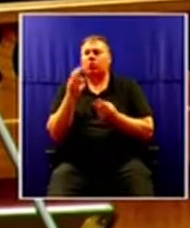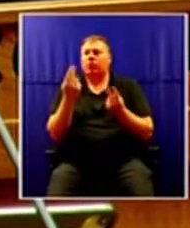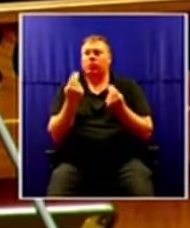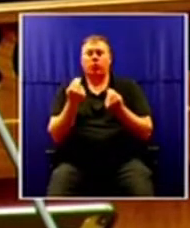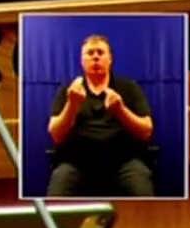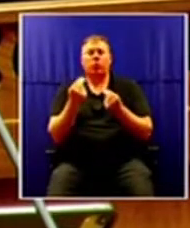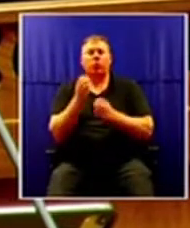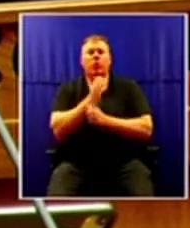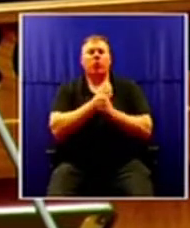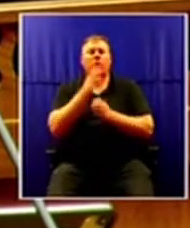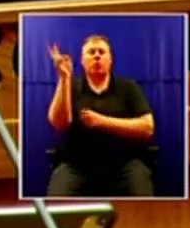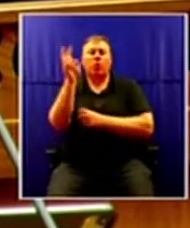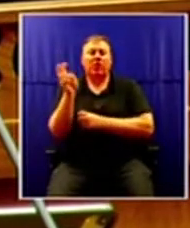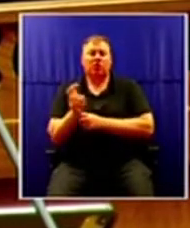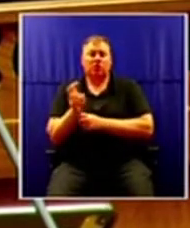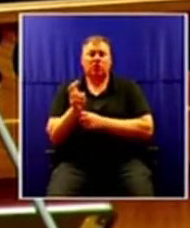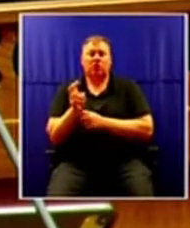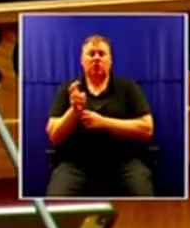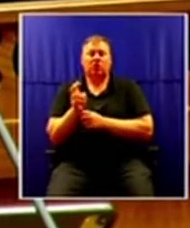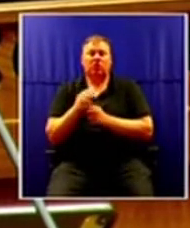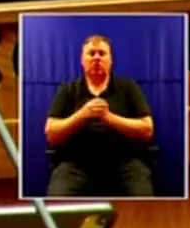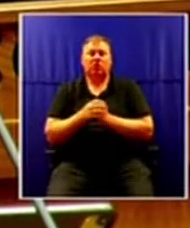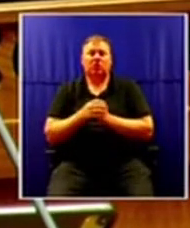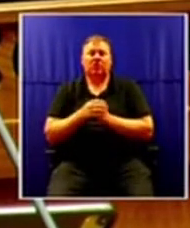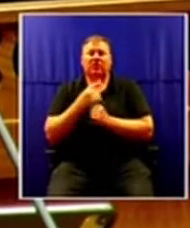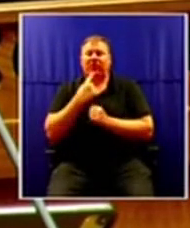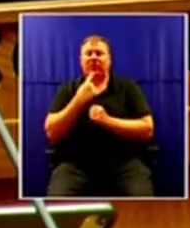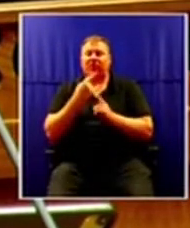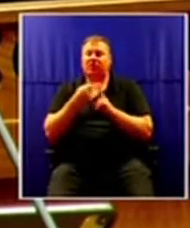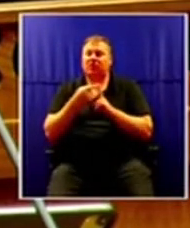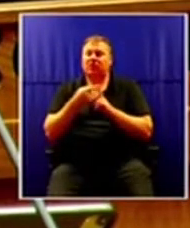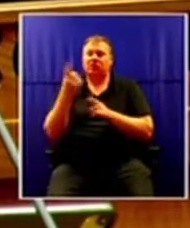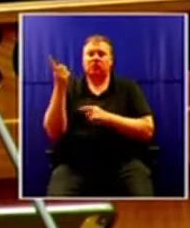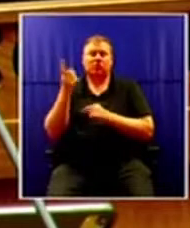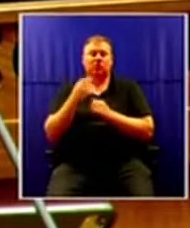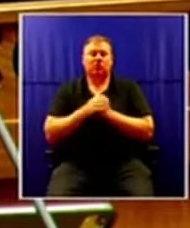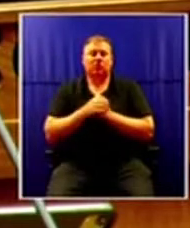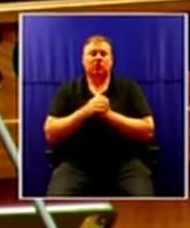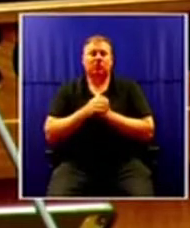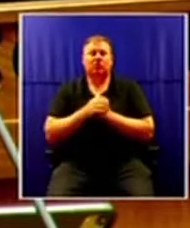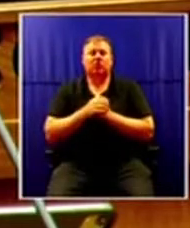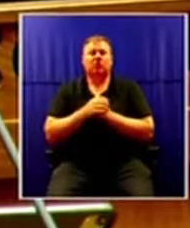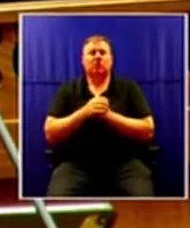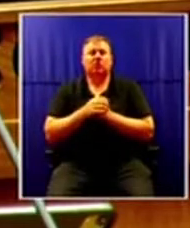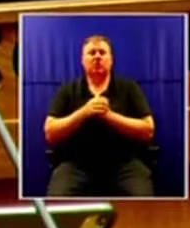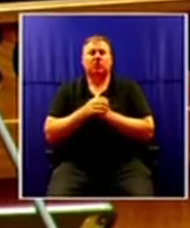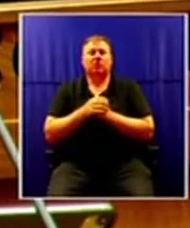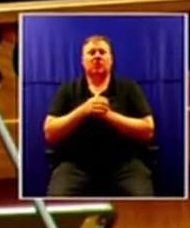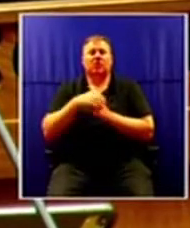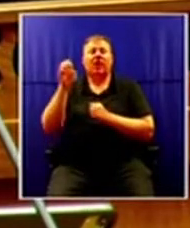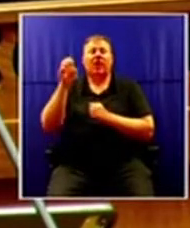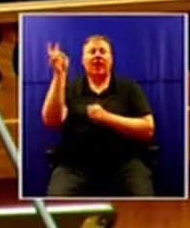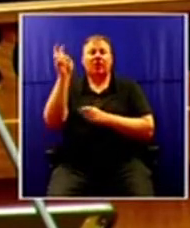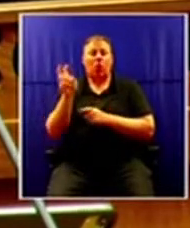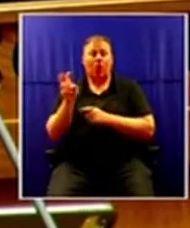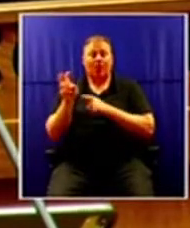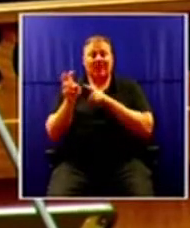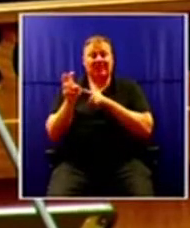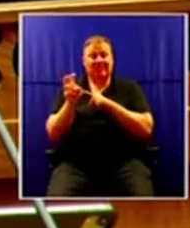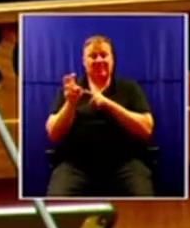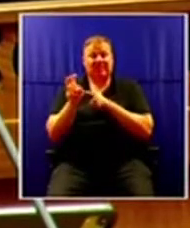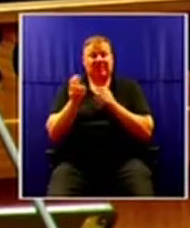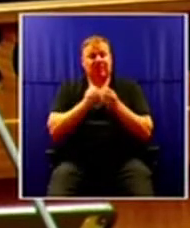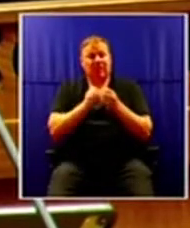our country's energy supply. It is why Eskom is expanding